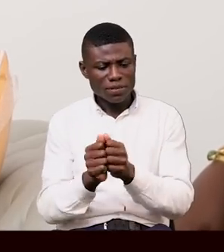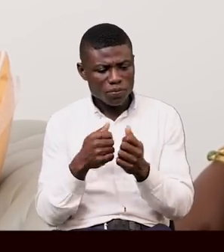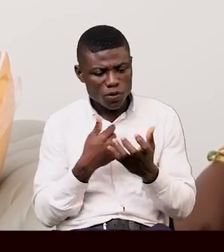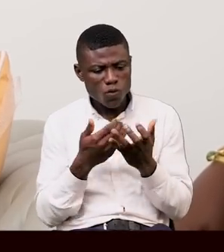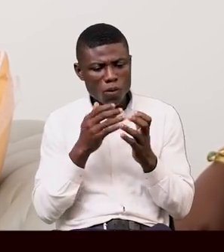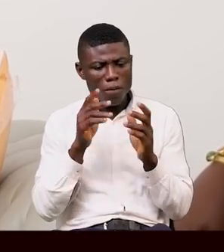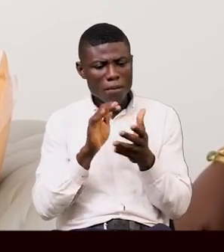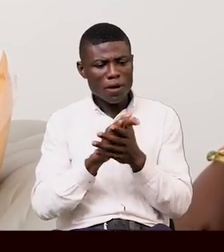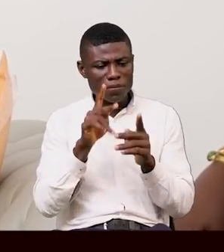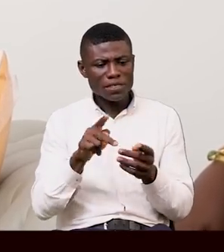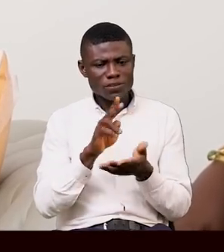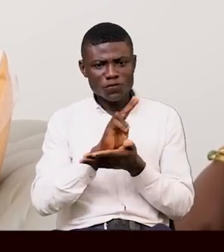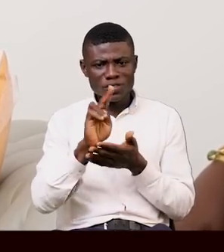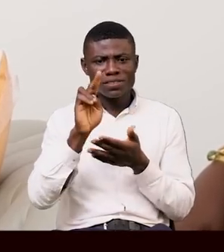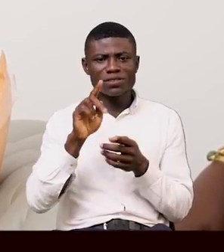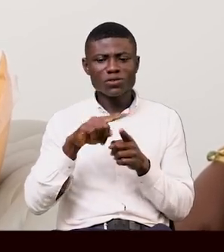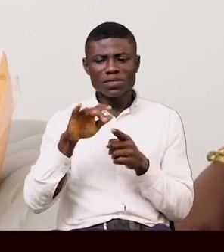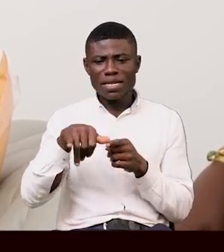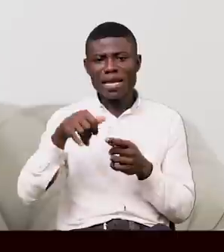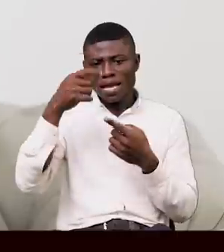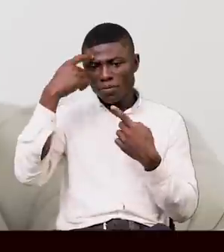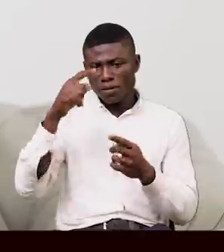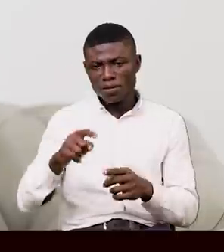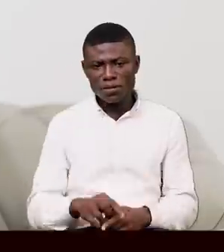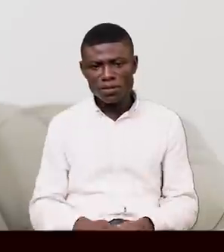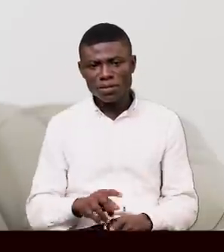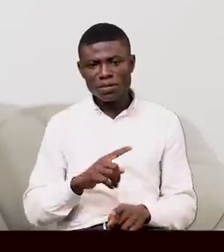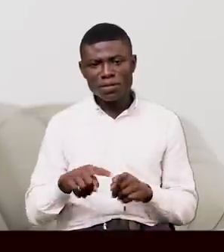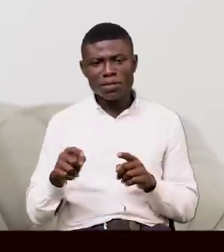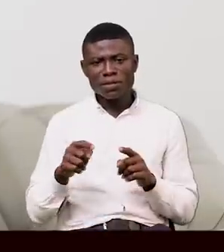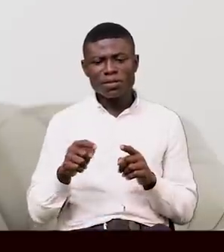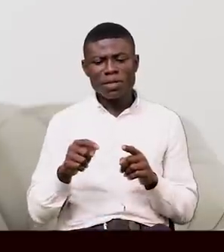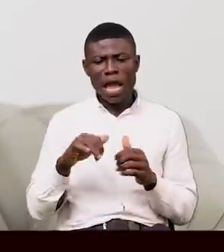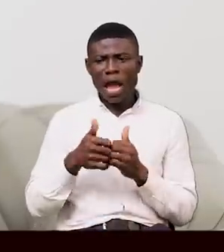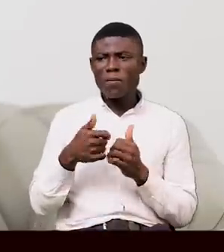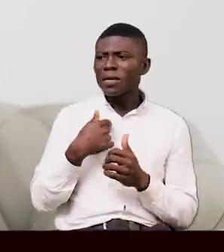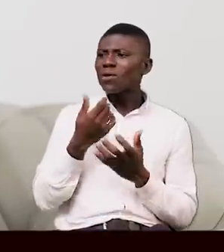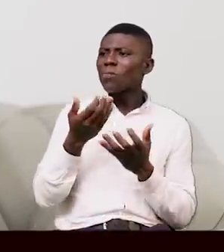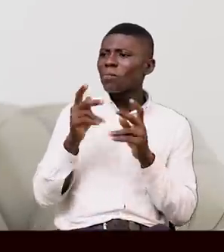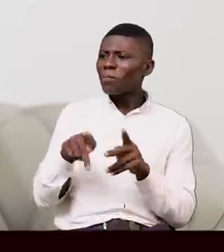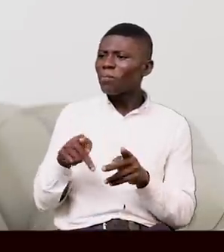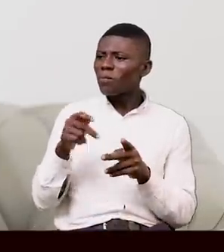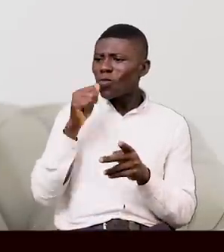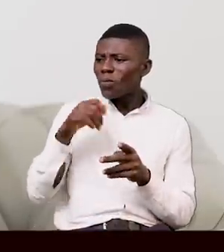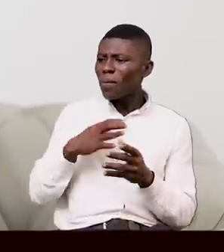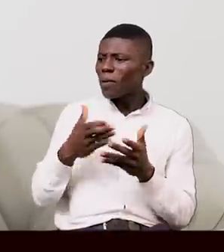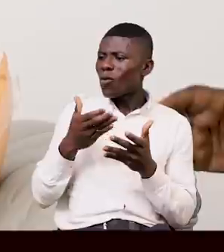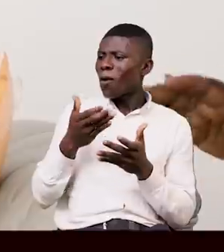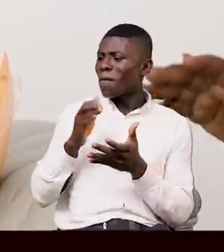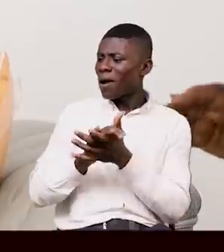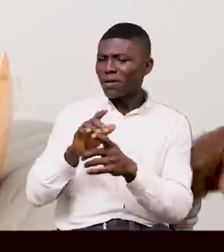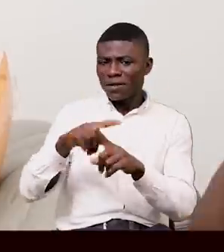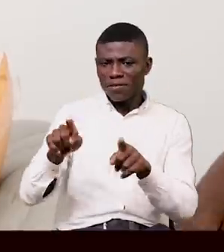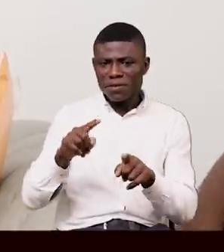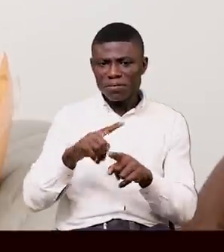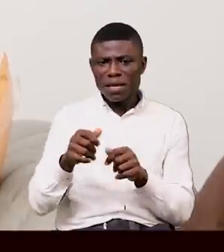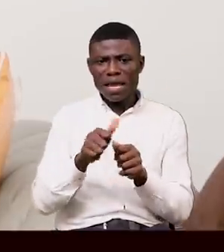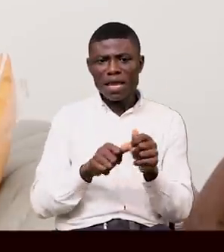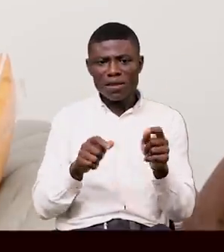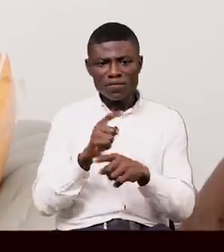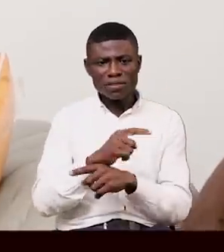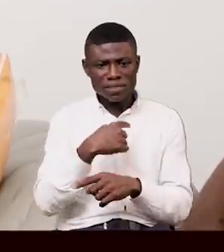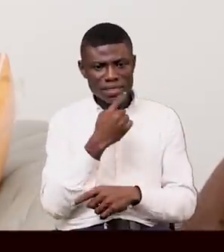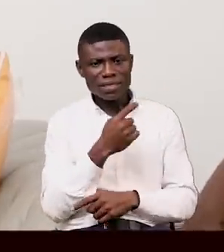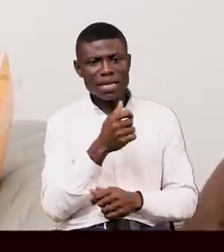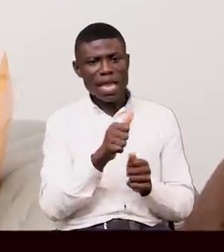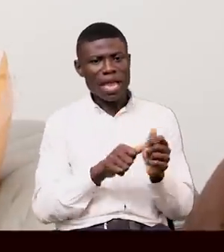sign, aha, and tea, sanity. Baby, I'm all shade, different cry, different cry, different cry. Eh me ta de ka ho me